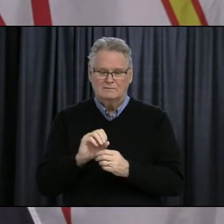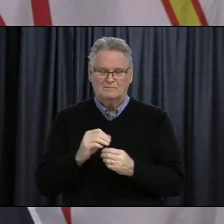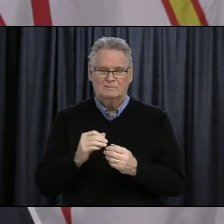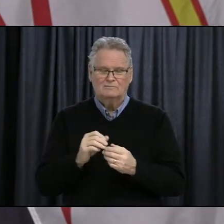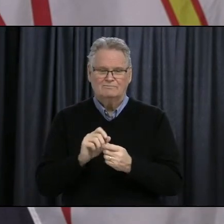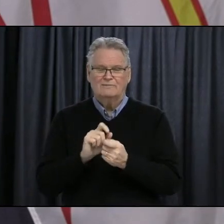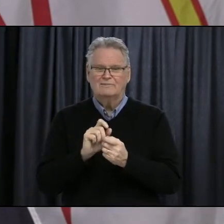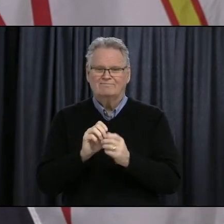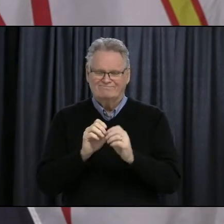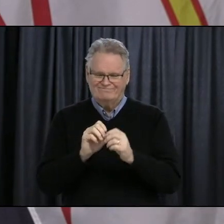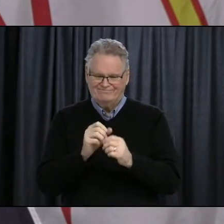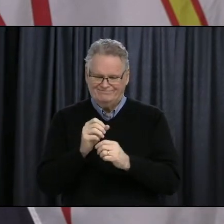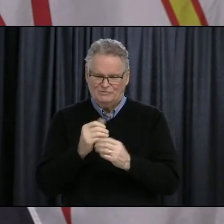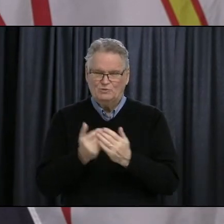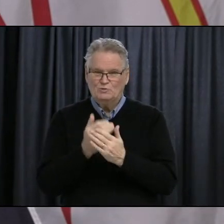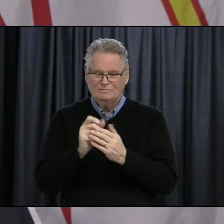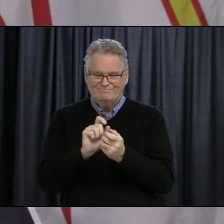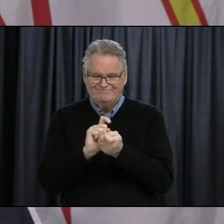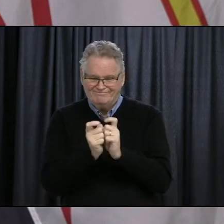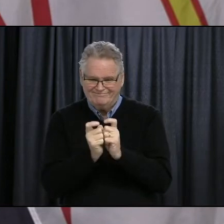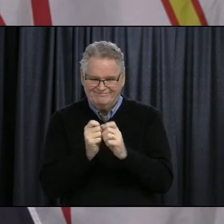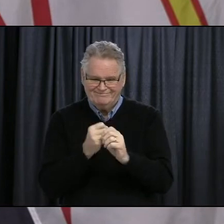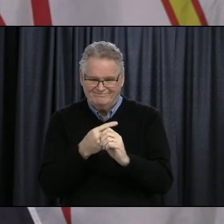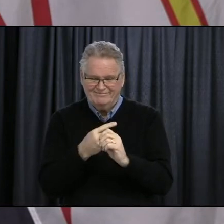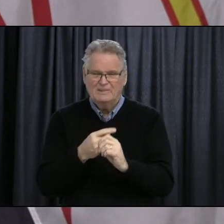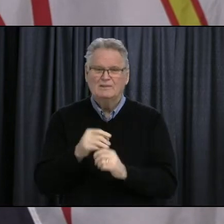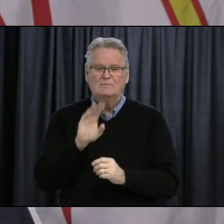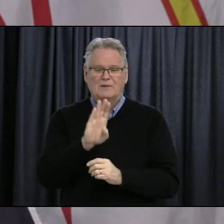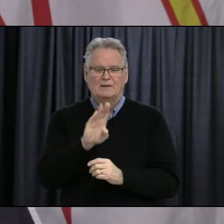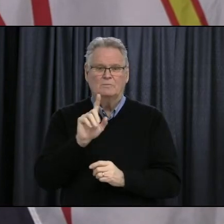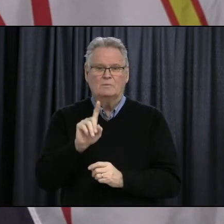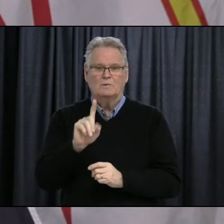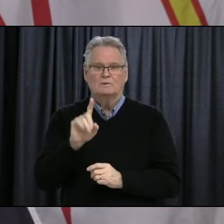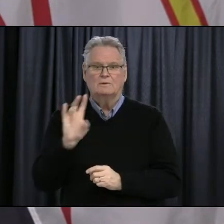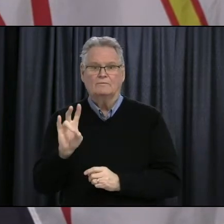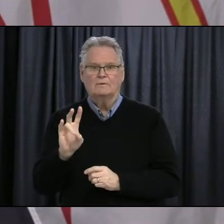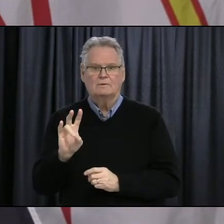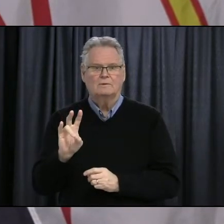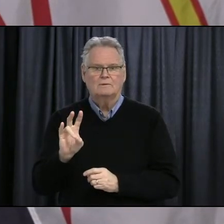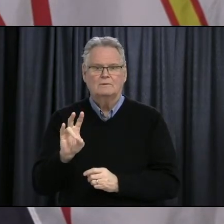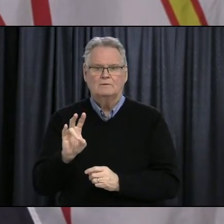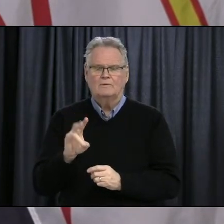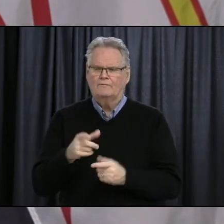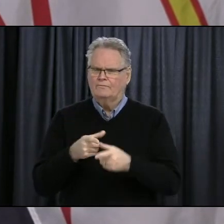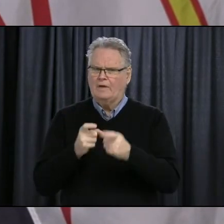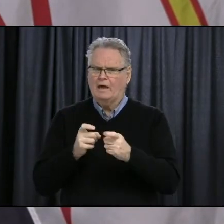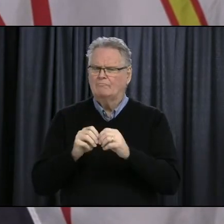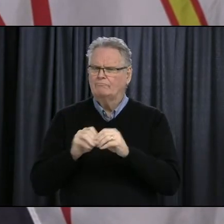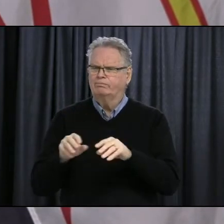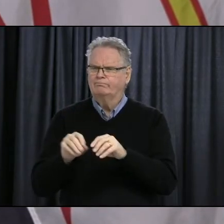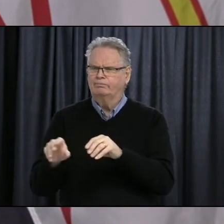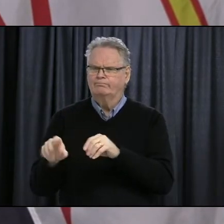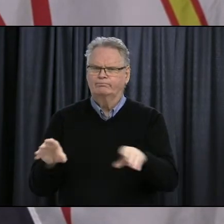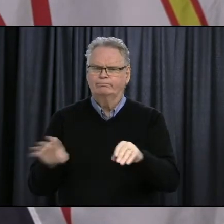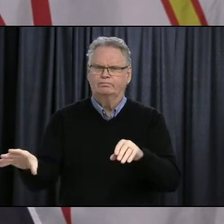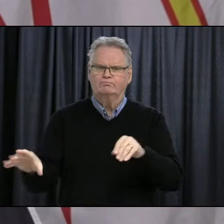COVID strain, variants will make their way into the province through travel, which is why self-isolation requirements are